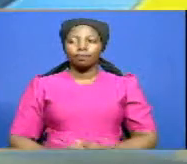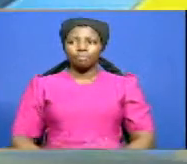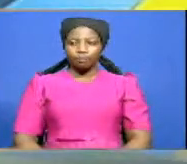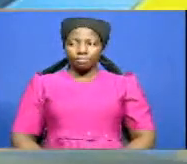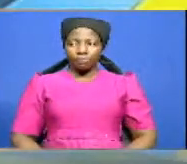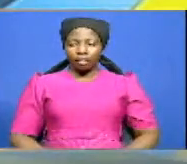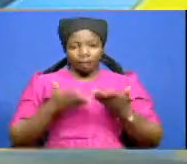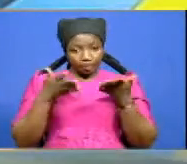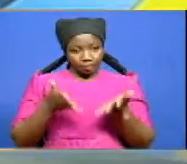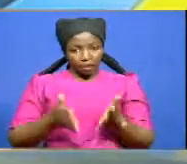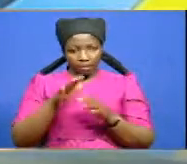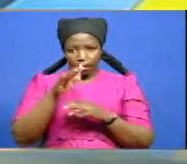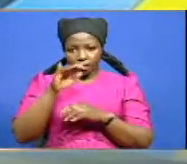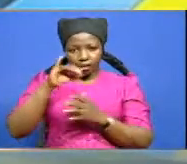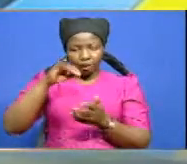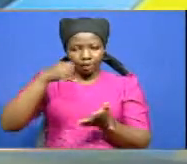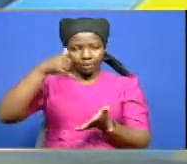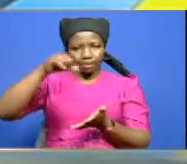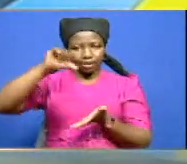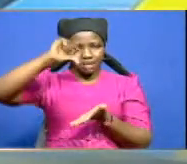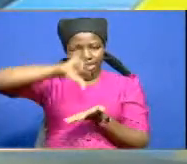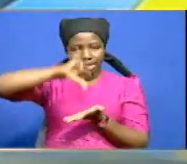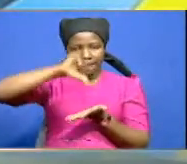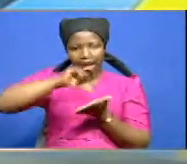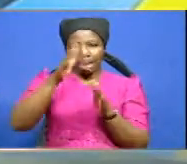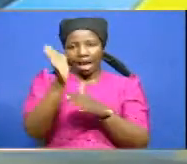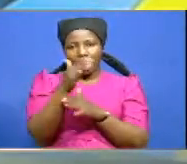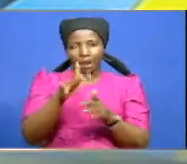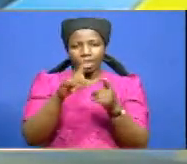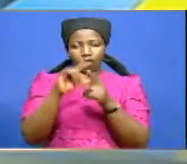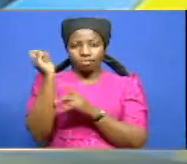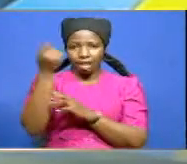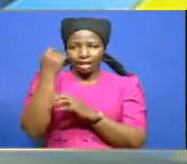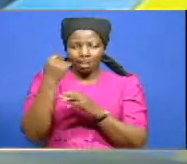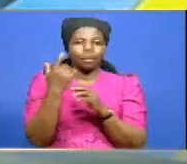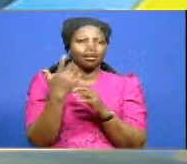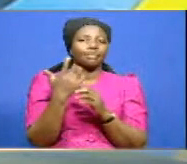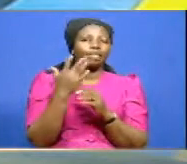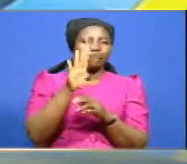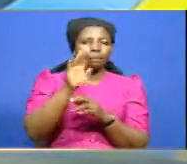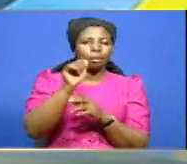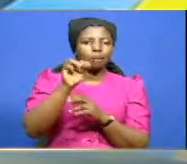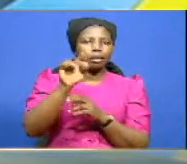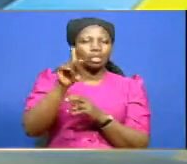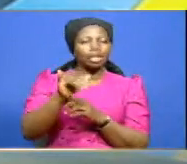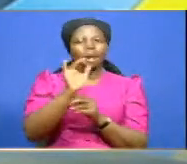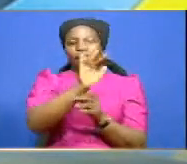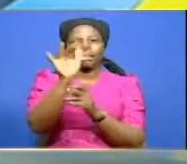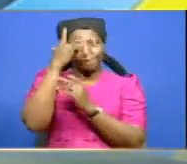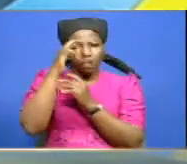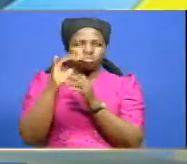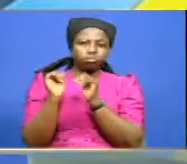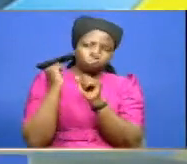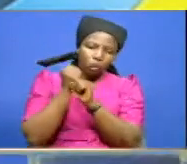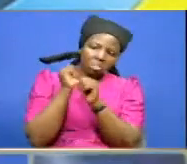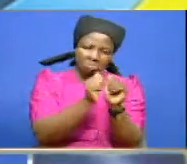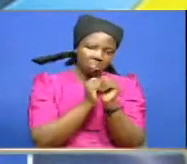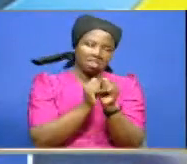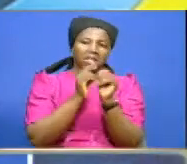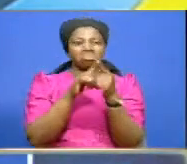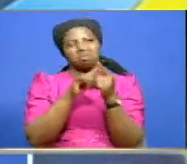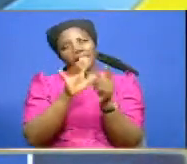Now, Iran ambassador to Kenya, Dr. Jafar Bamaki, has called for concerted efforts among African countries